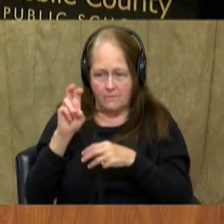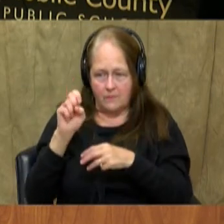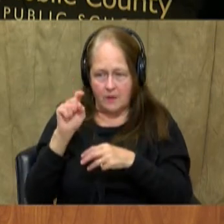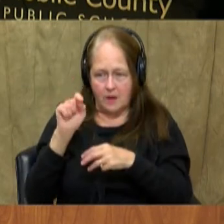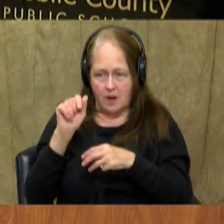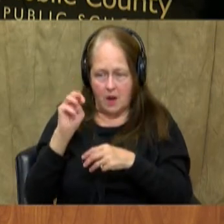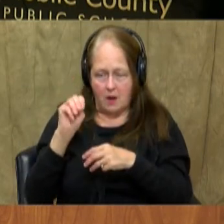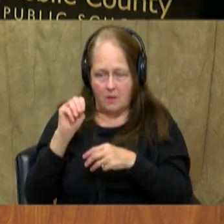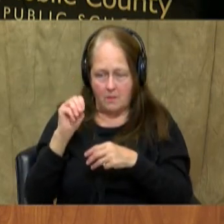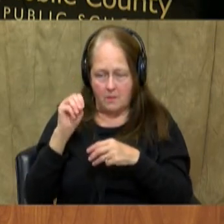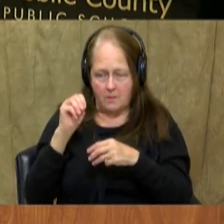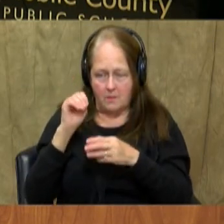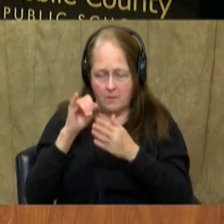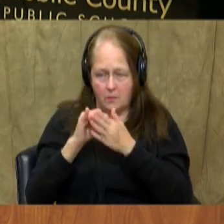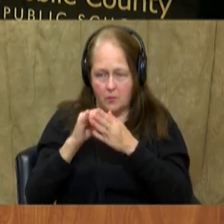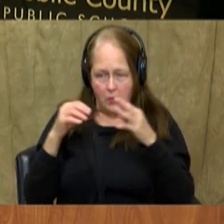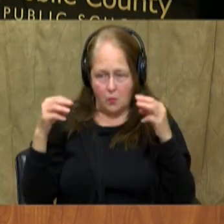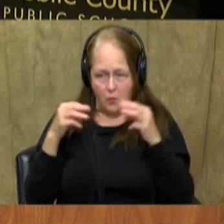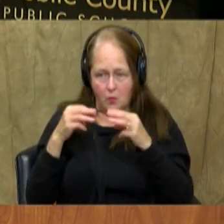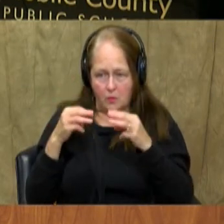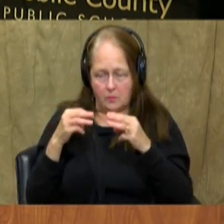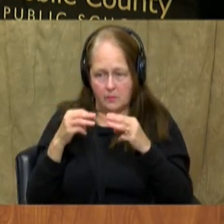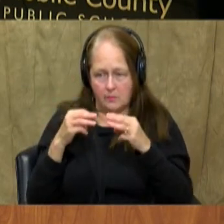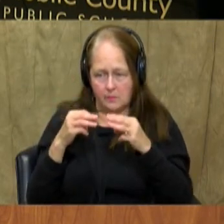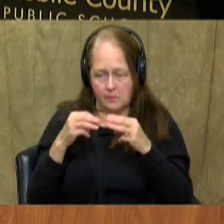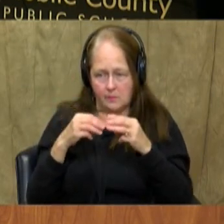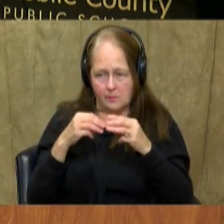States into war.